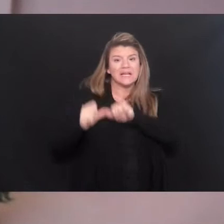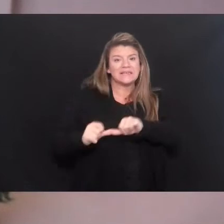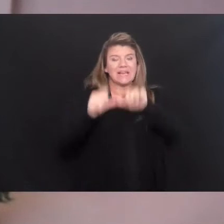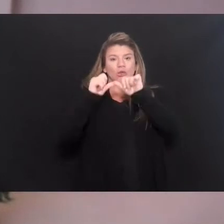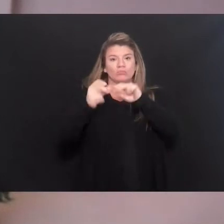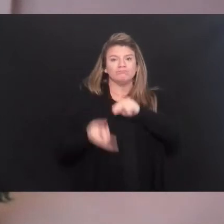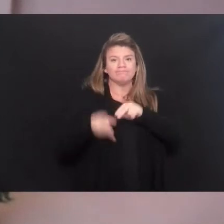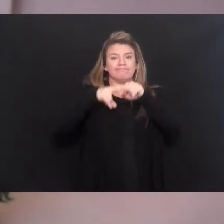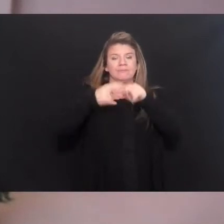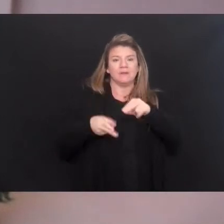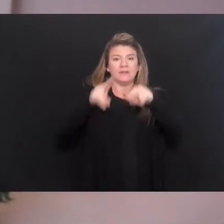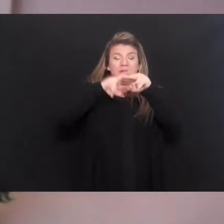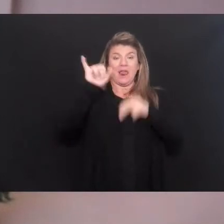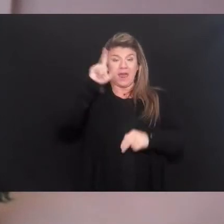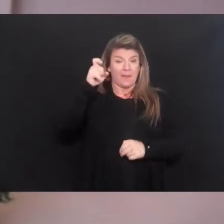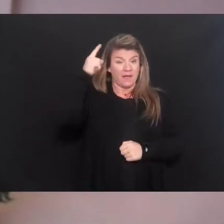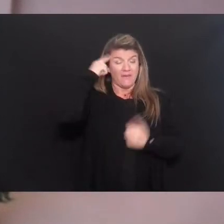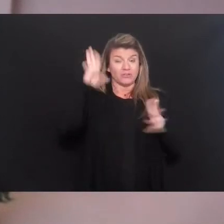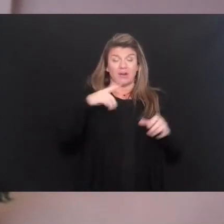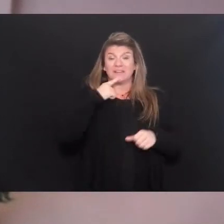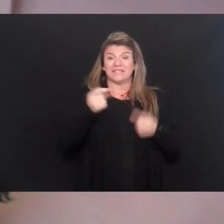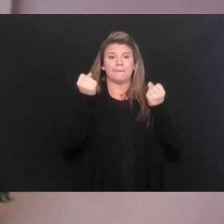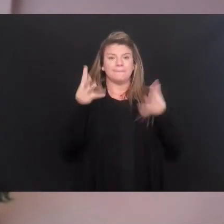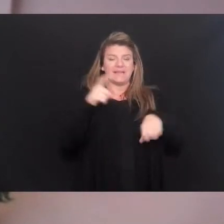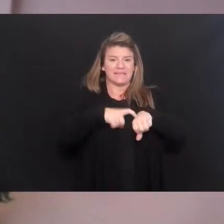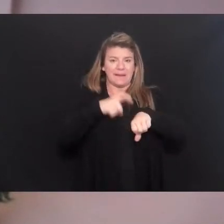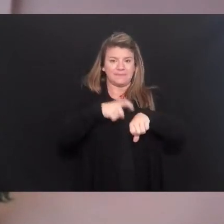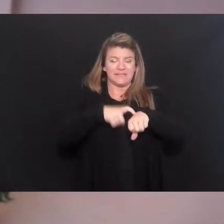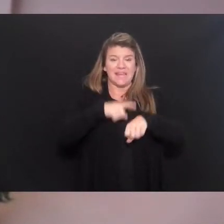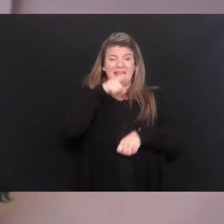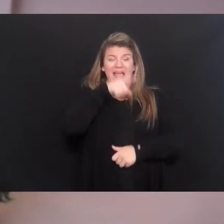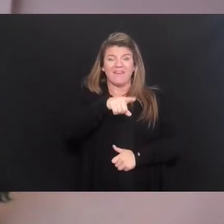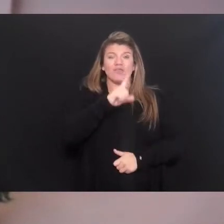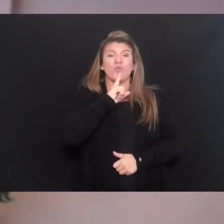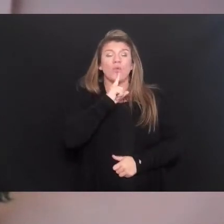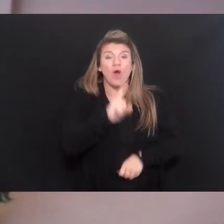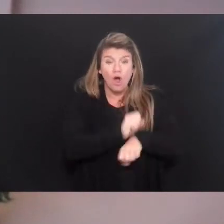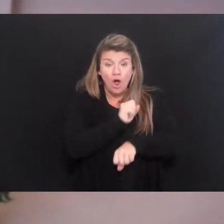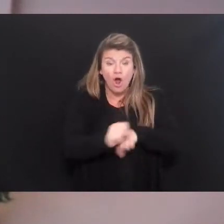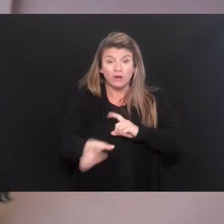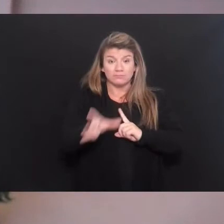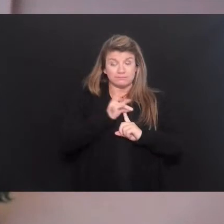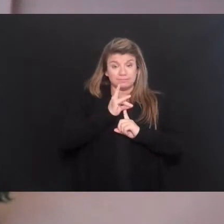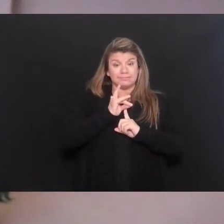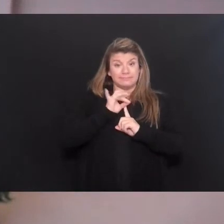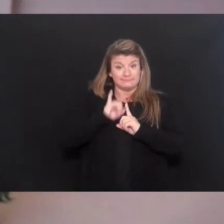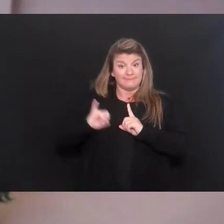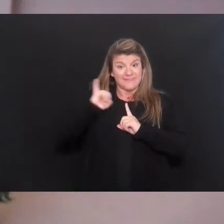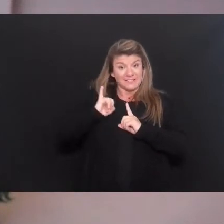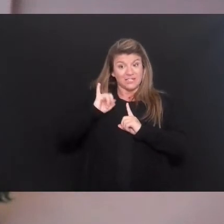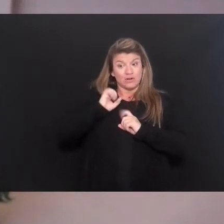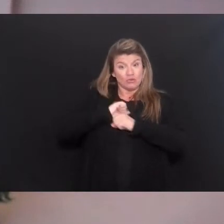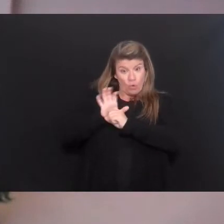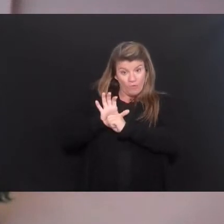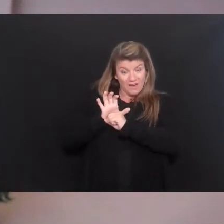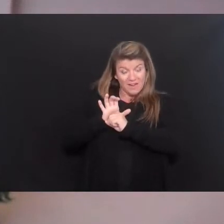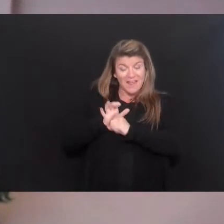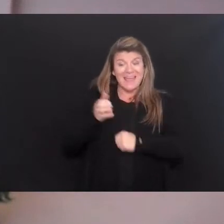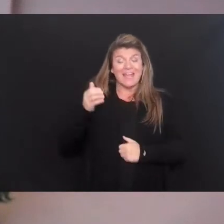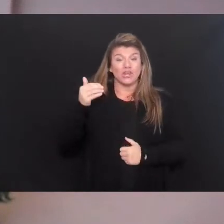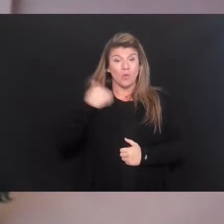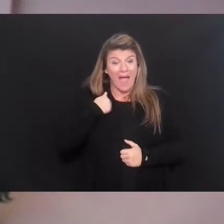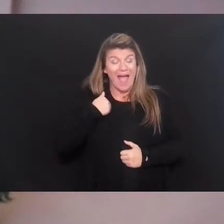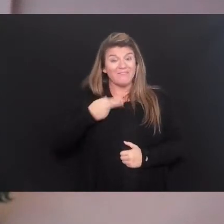up. And as the governor said many times, if you are infected with COVID and you are at a